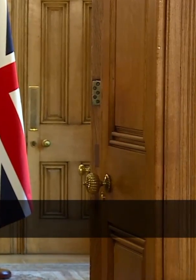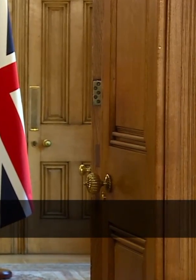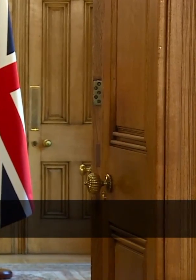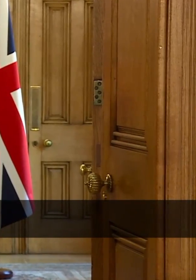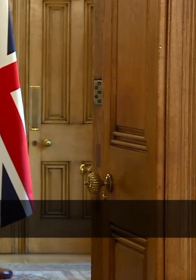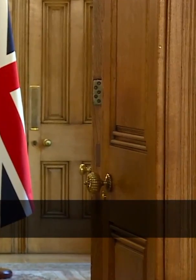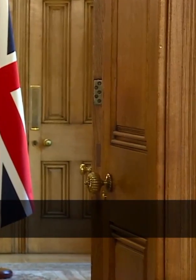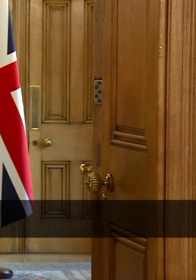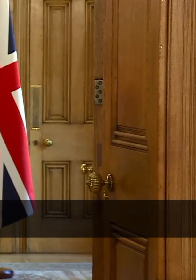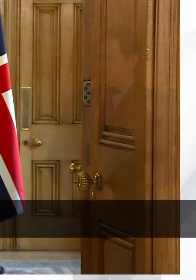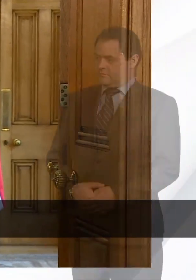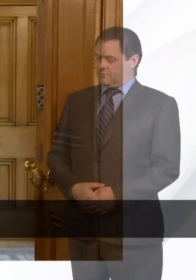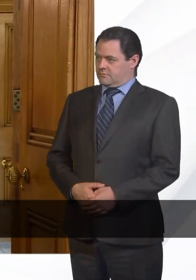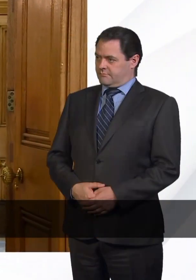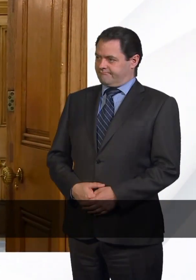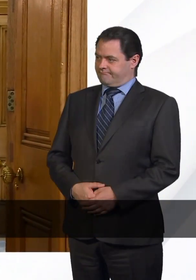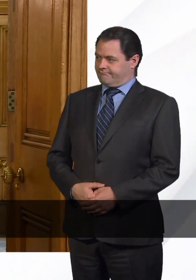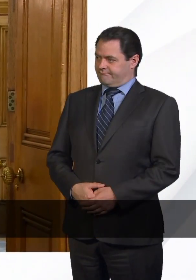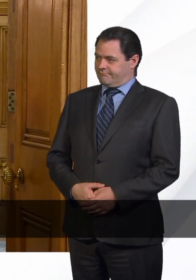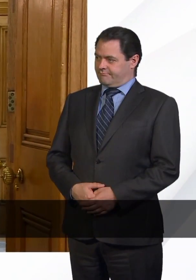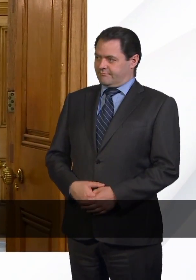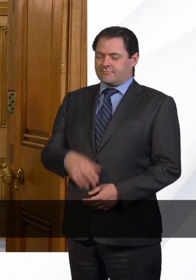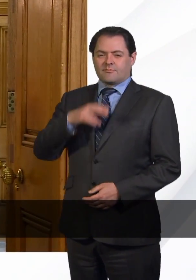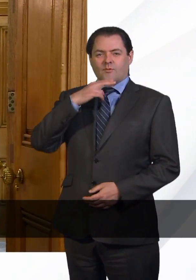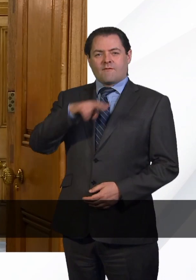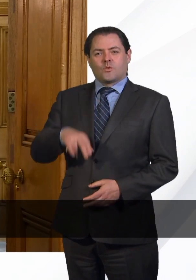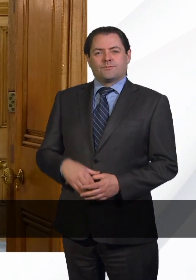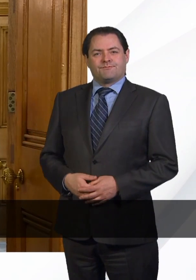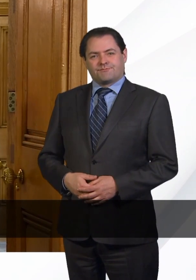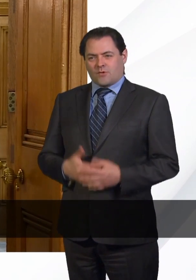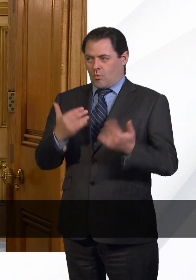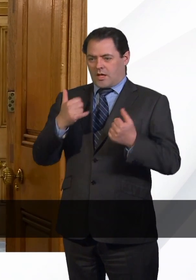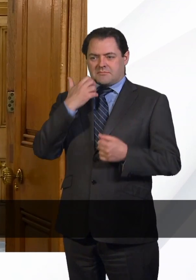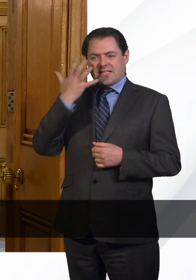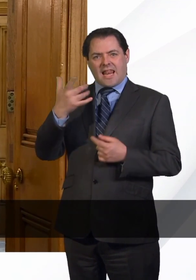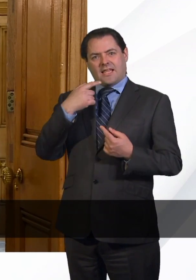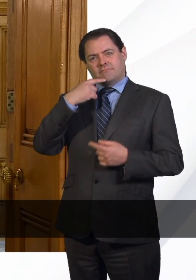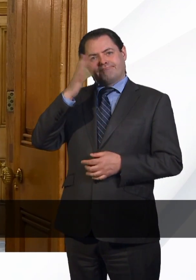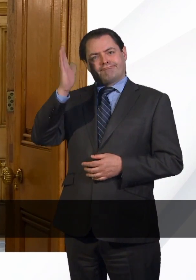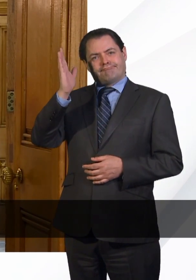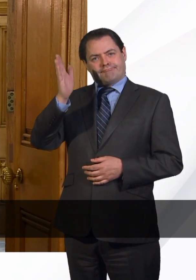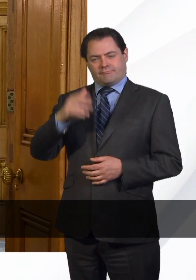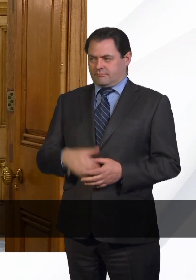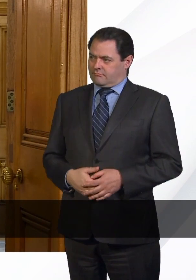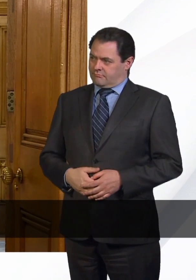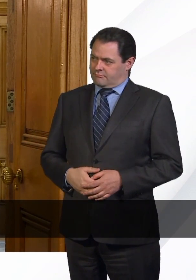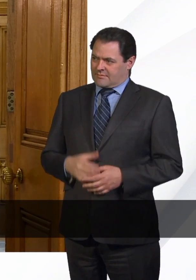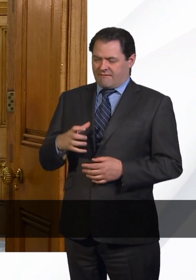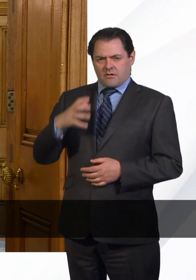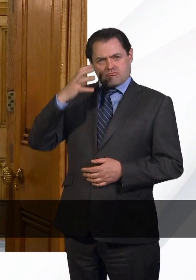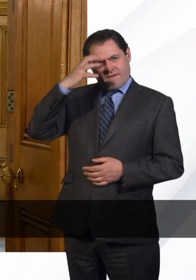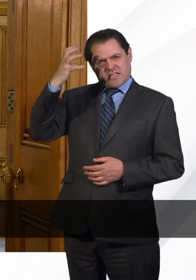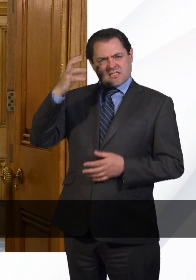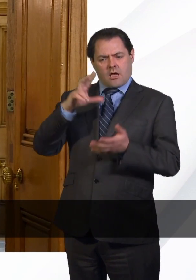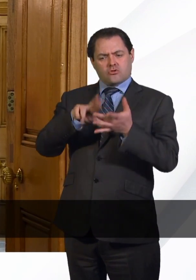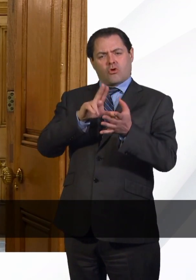Good afternoon and welcome to the Downing Street Coronavirus Daily Briefing. I'm joined today by Professor Jonathan Van Tam, the